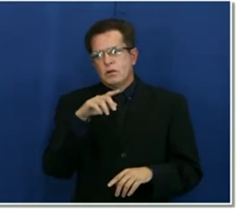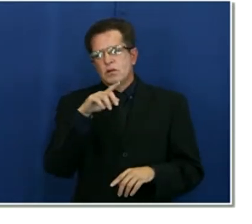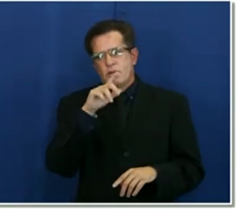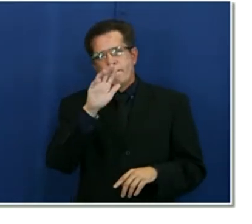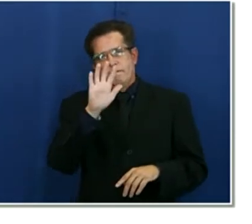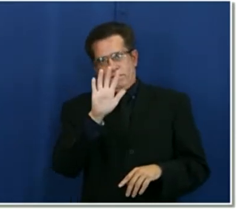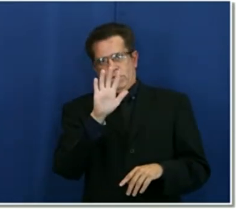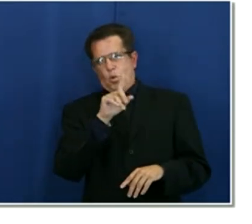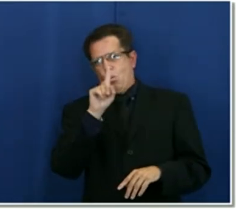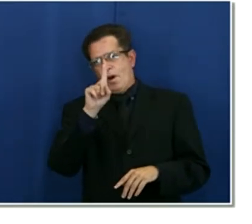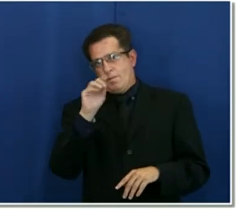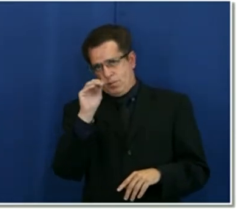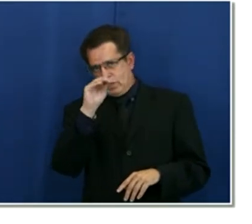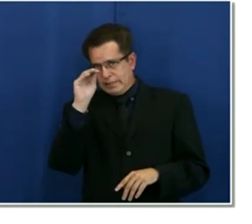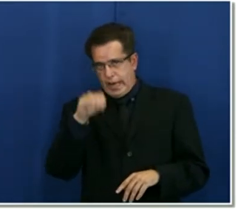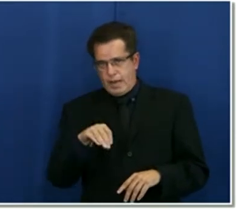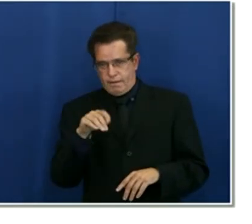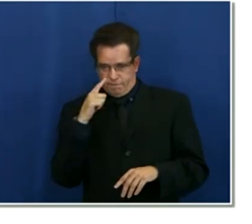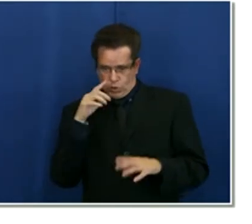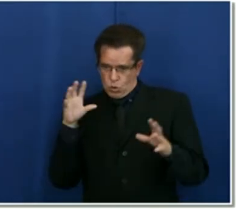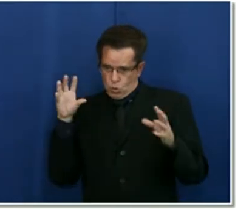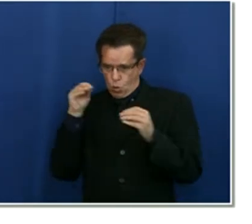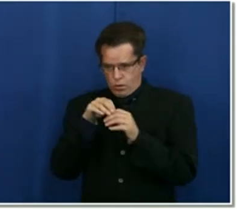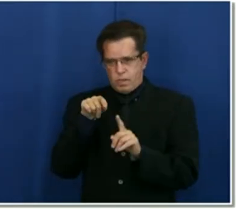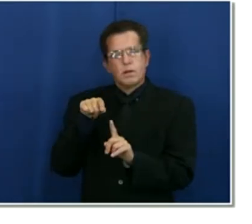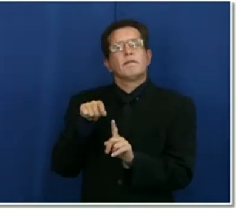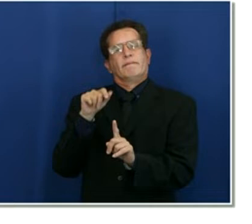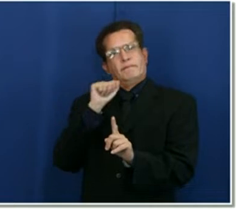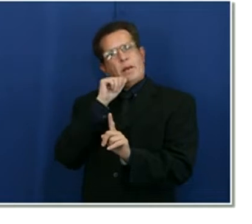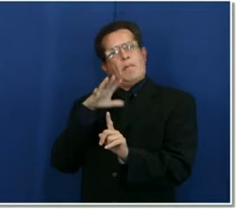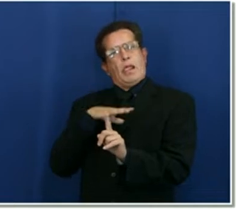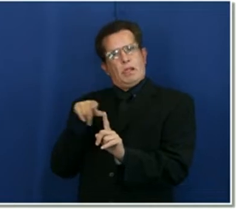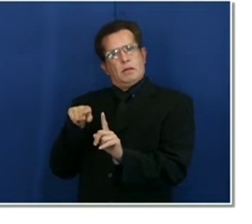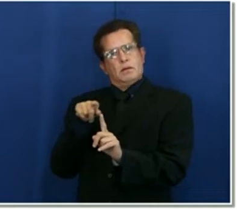26,269, or 51% of total cases, are female.